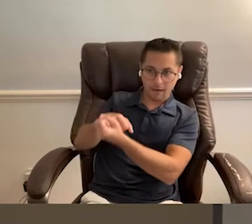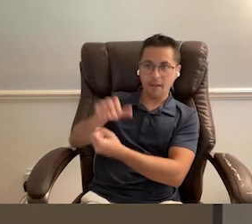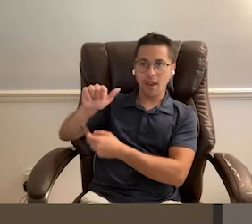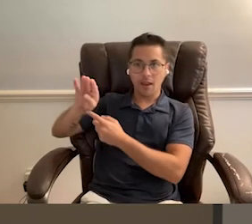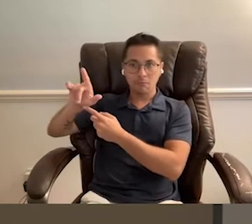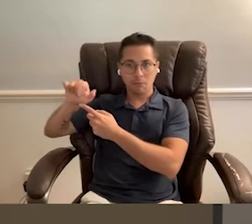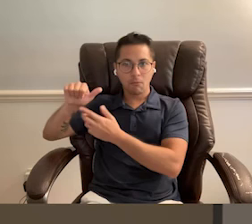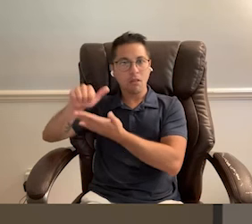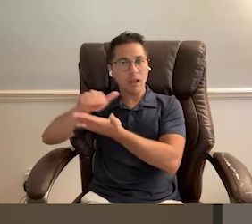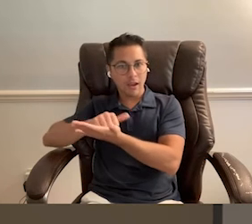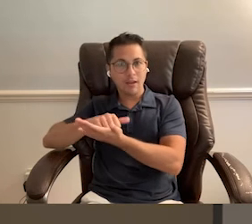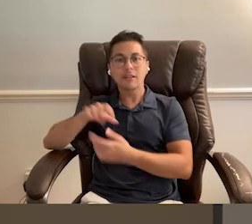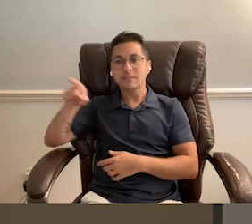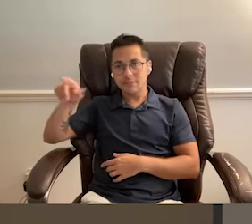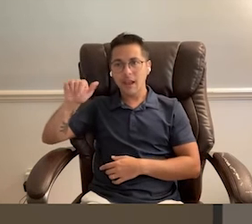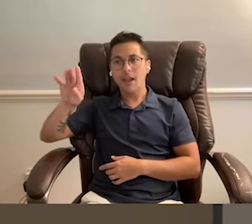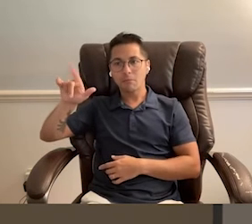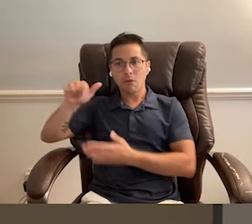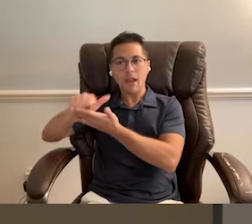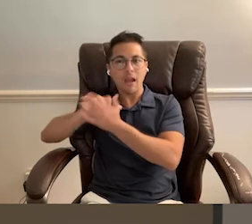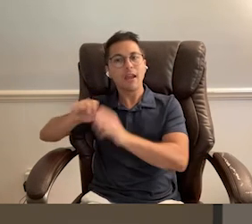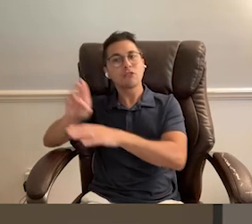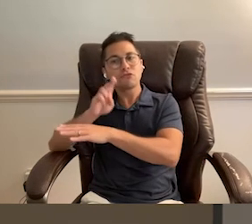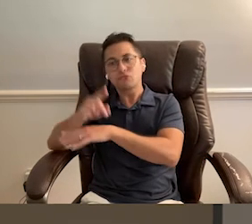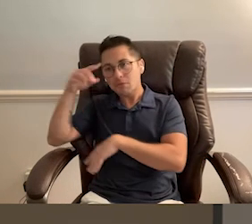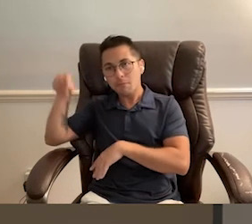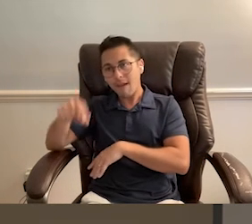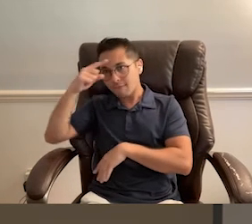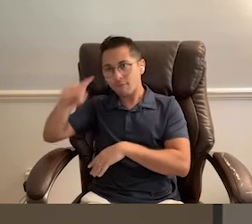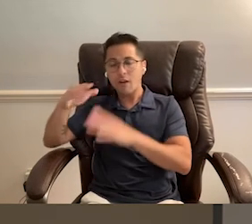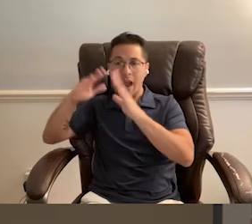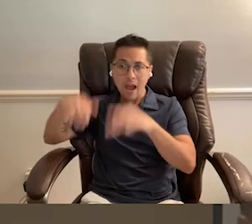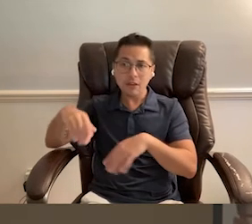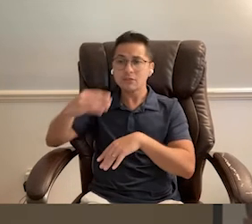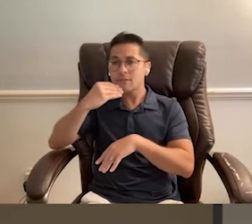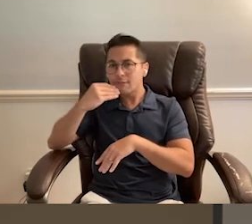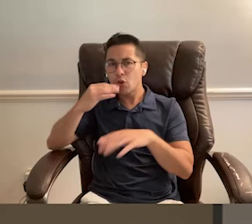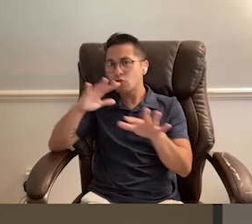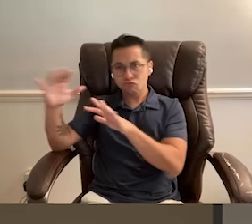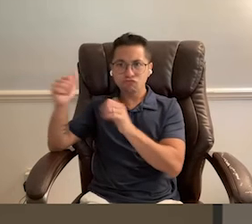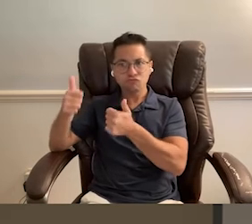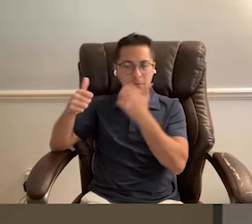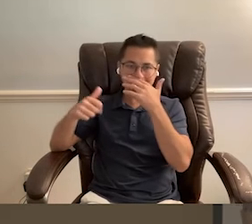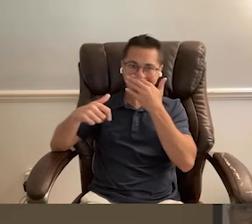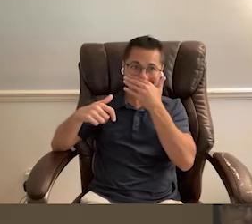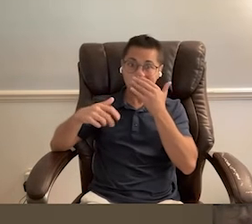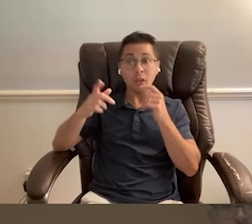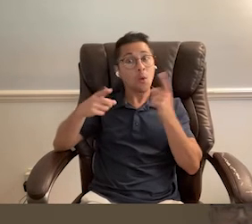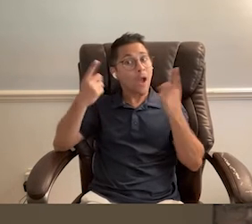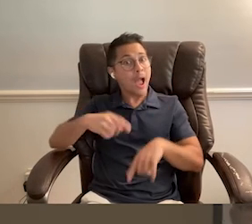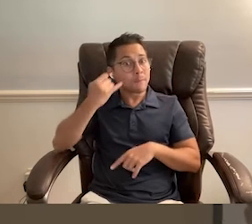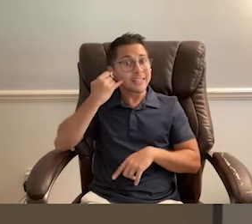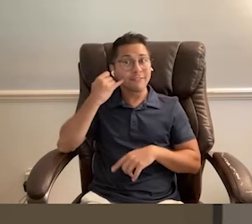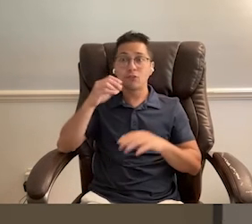used to pay for housing and food and not worry about those issues. What happens if you move out of the state of Florida? Can you